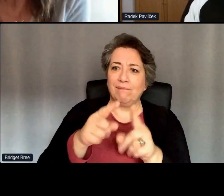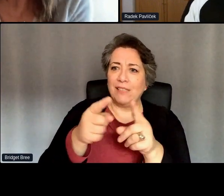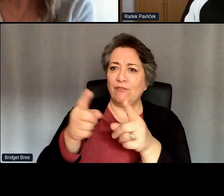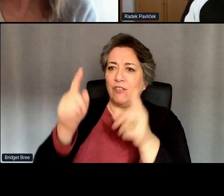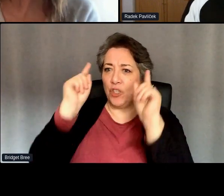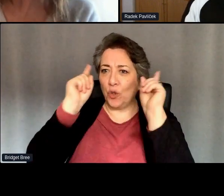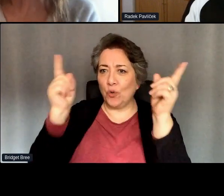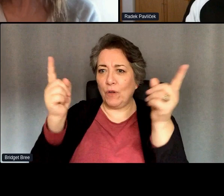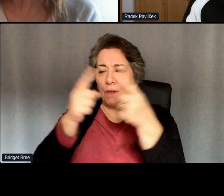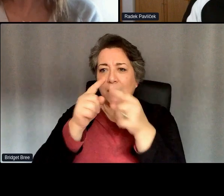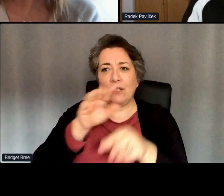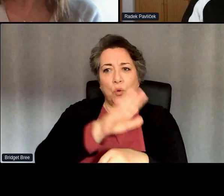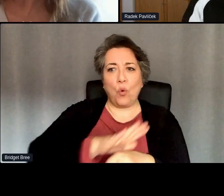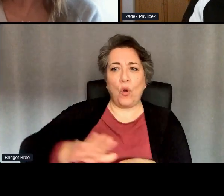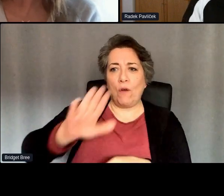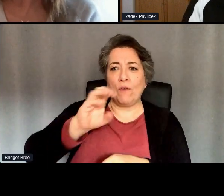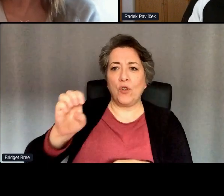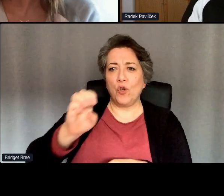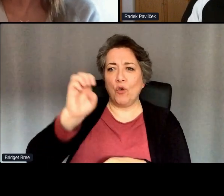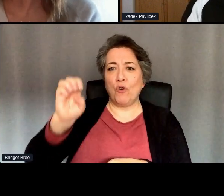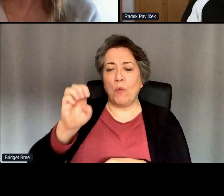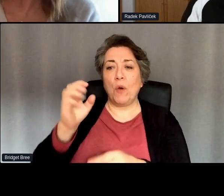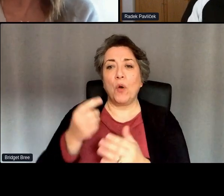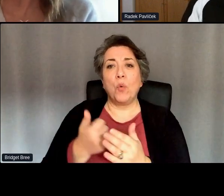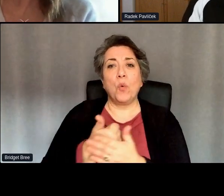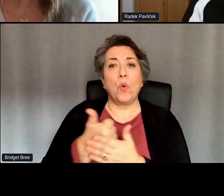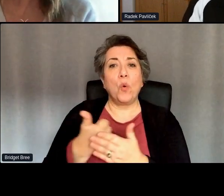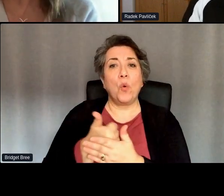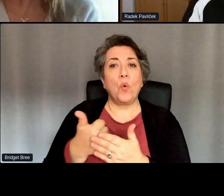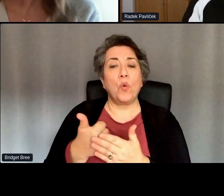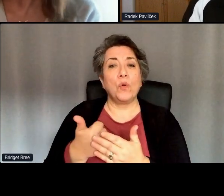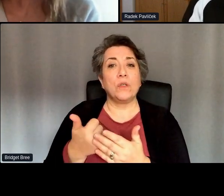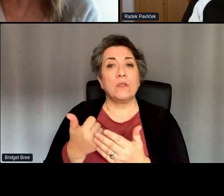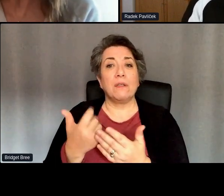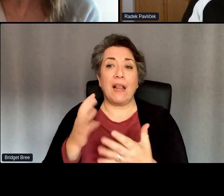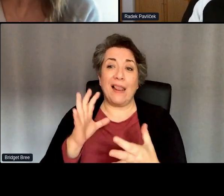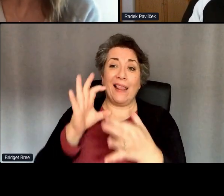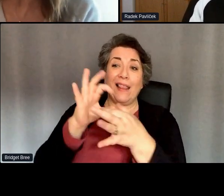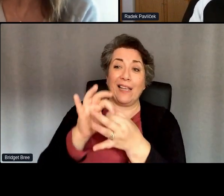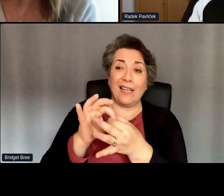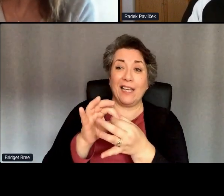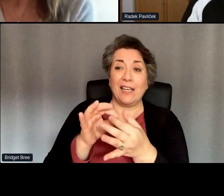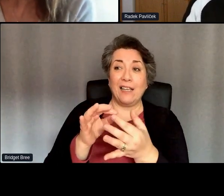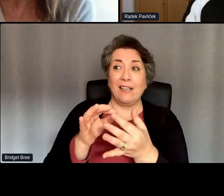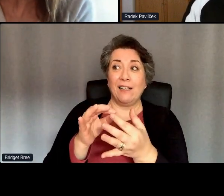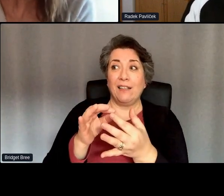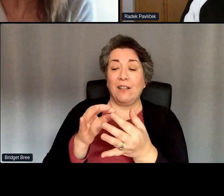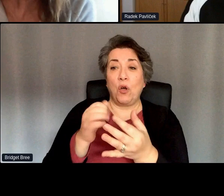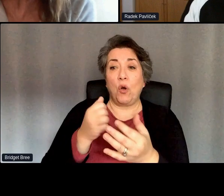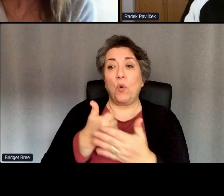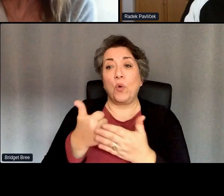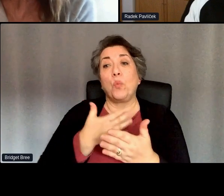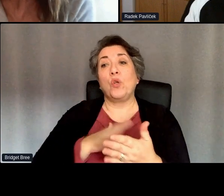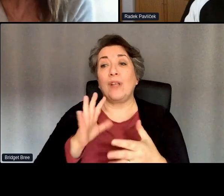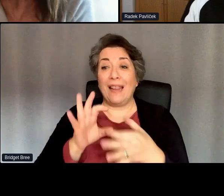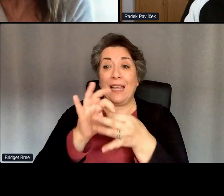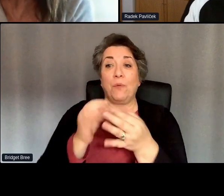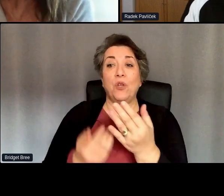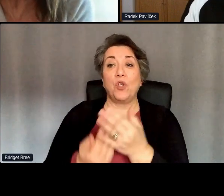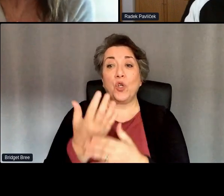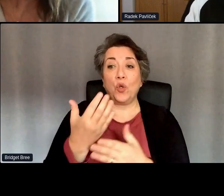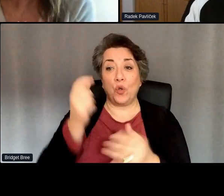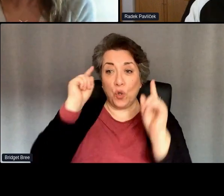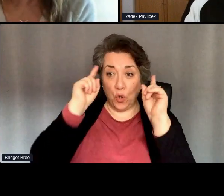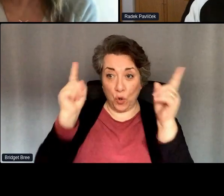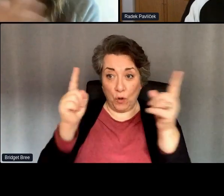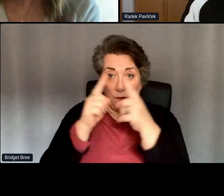resources there, and we are always interested in reaching out to universities, all our members, of course, but we have many very active universities, and I